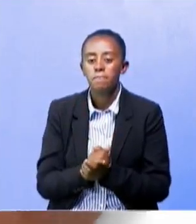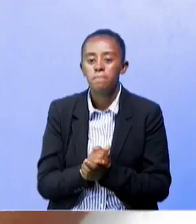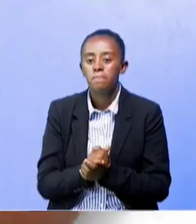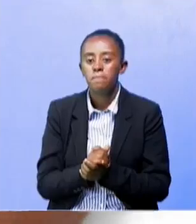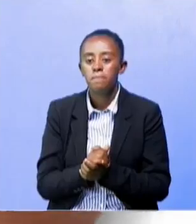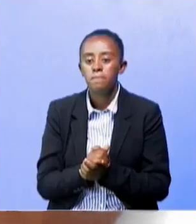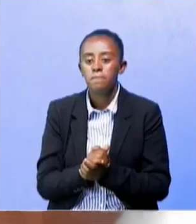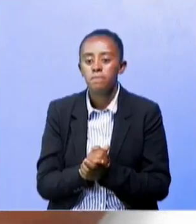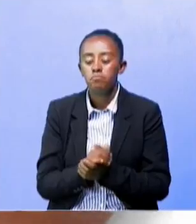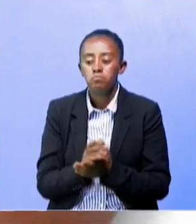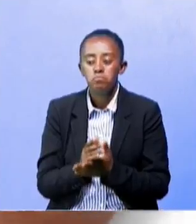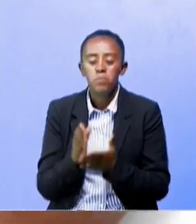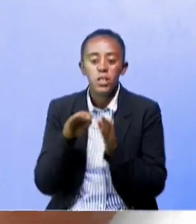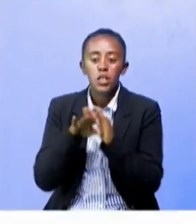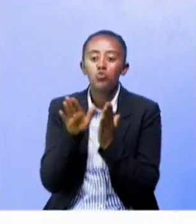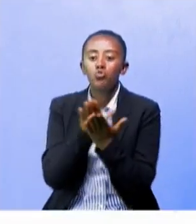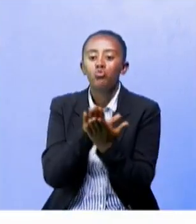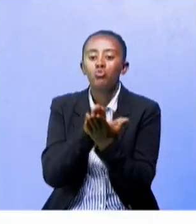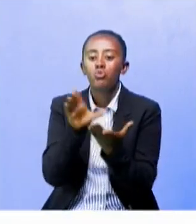in the school clubs.